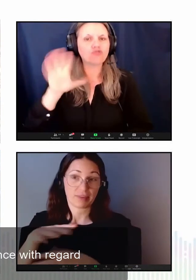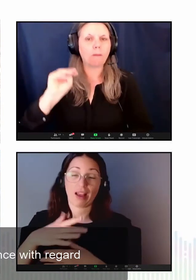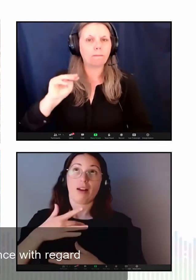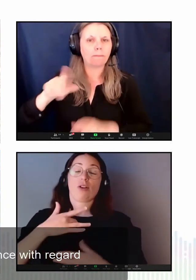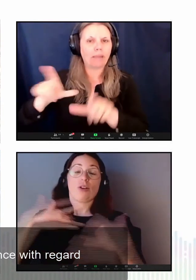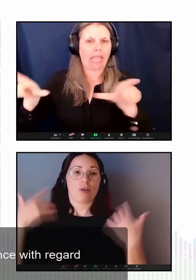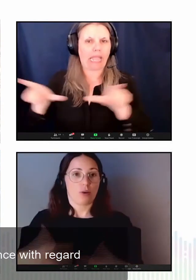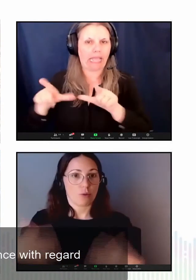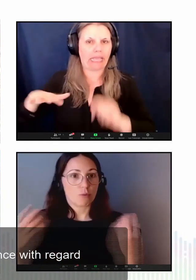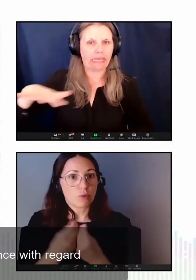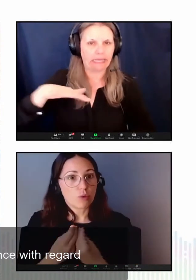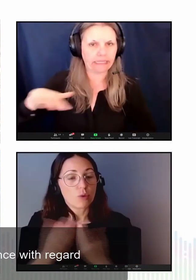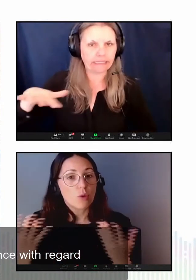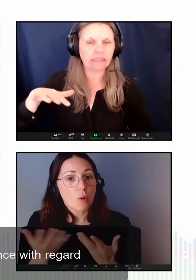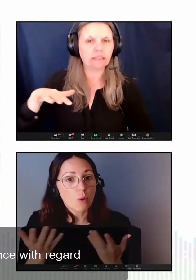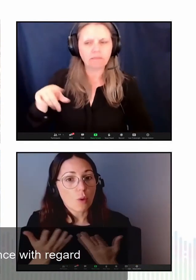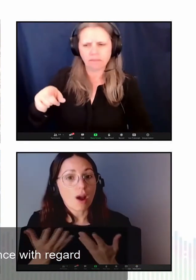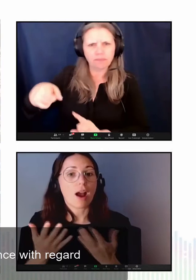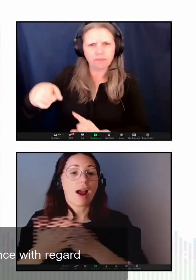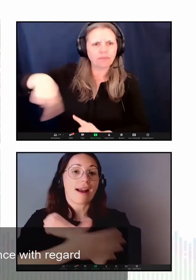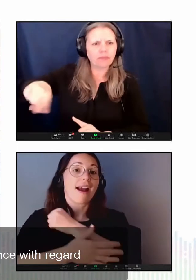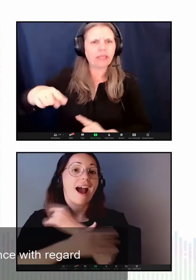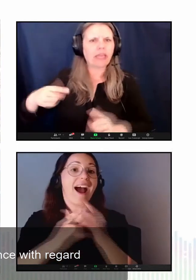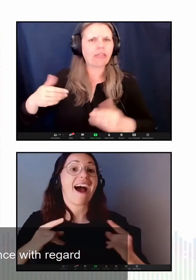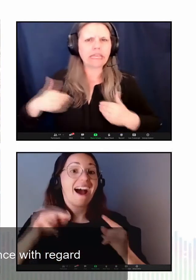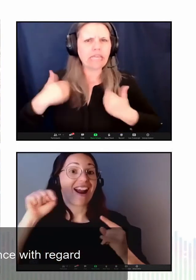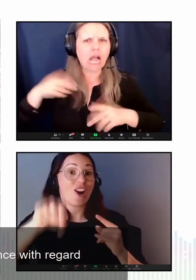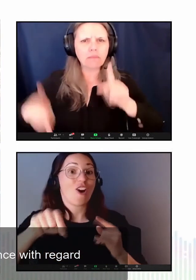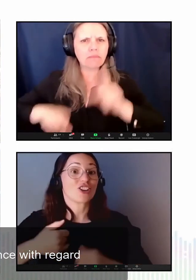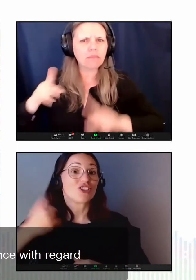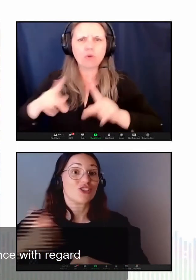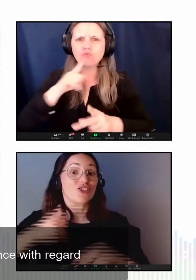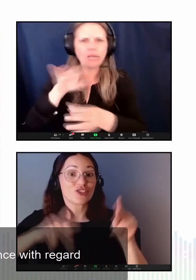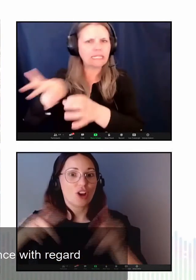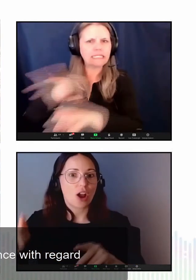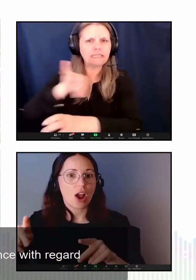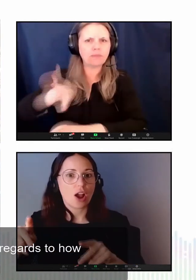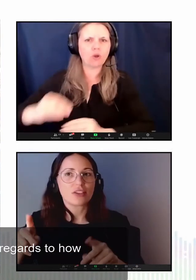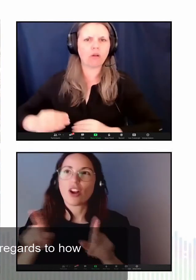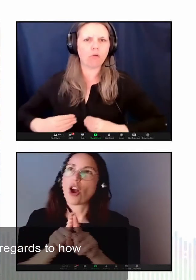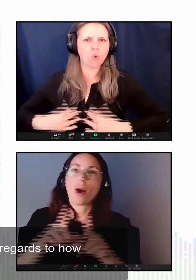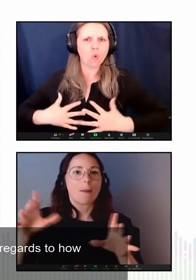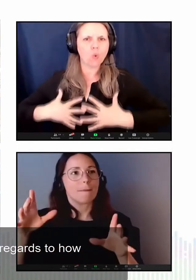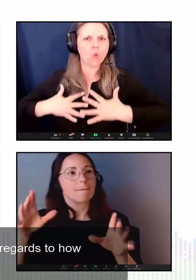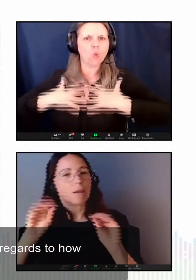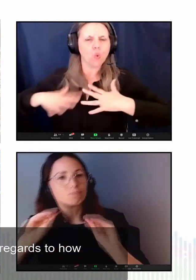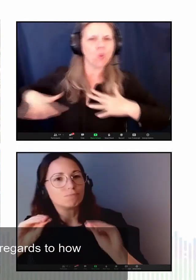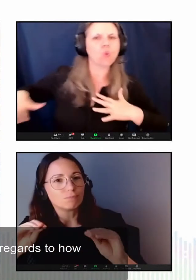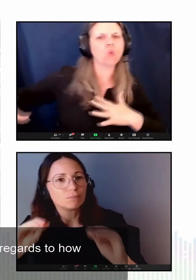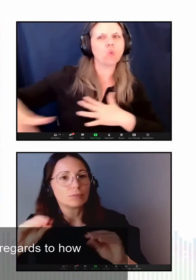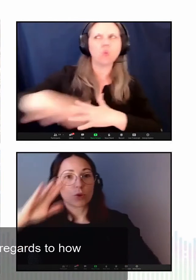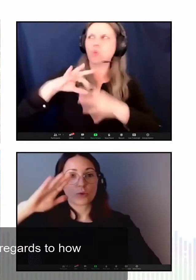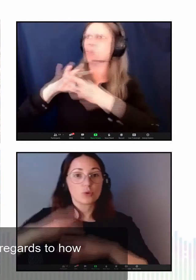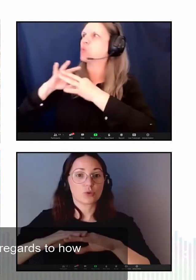people ingested some kind of a spiritual essence with regard to the place that they were in,